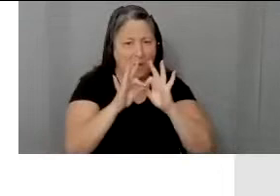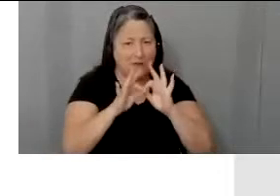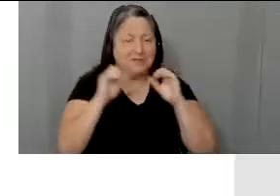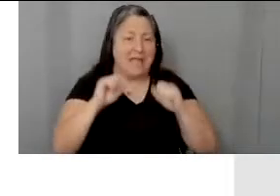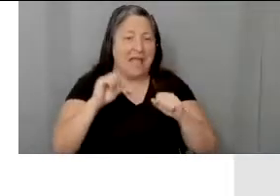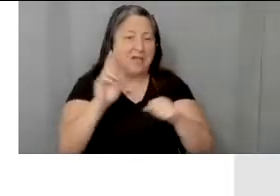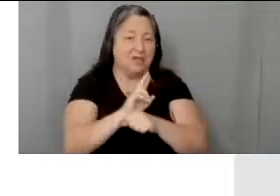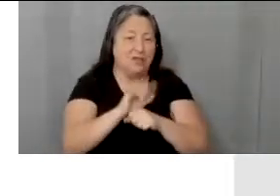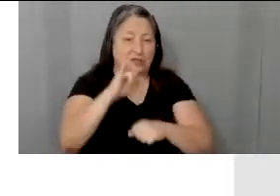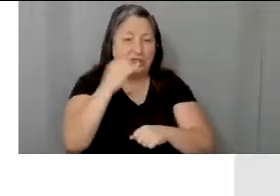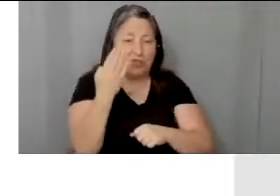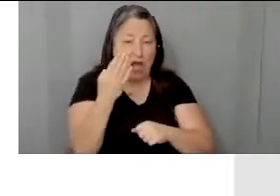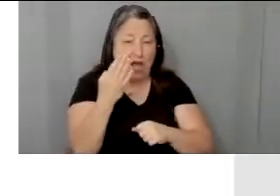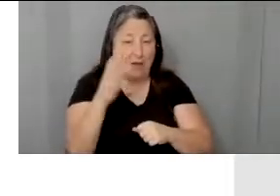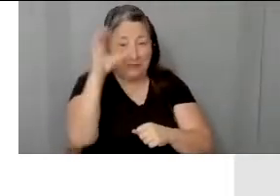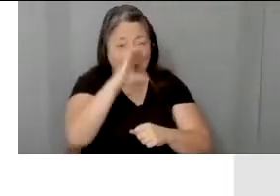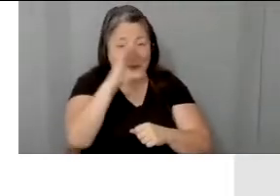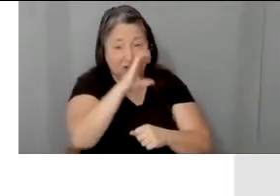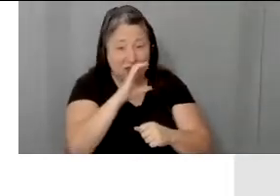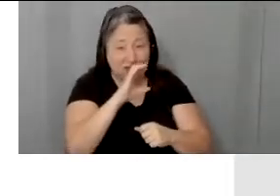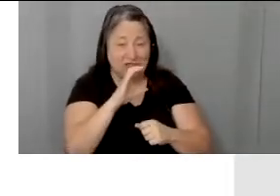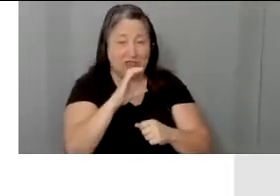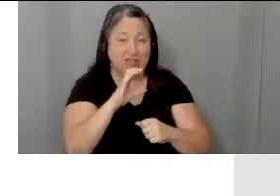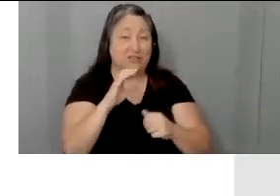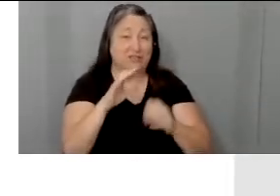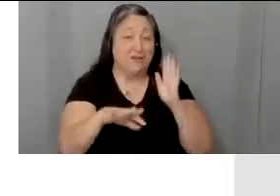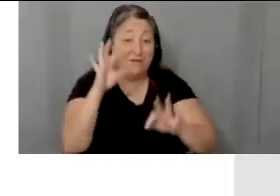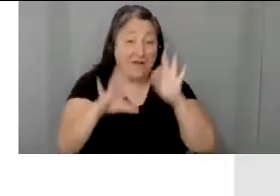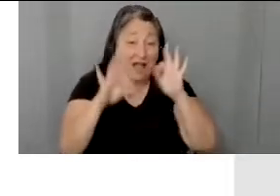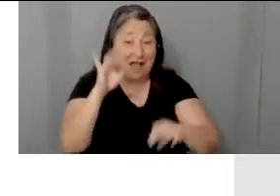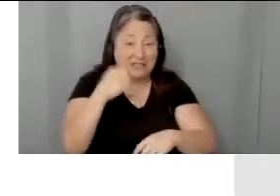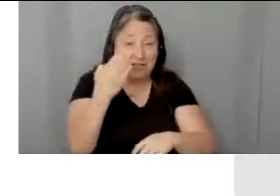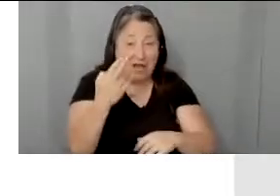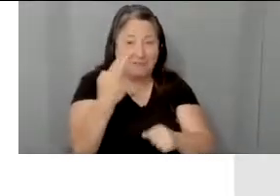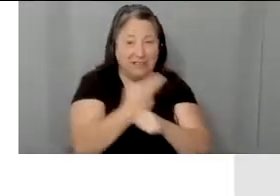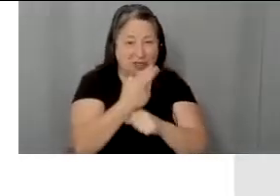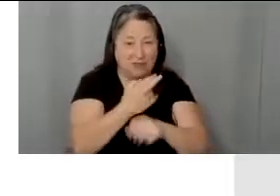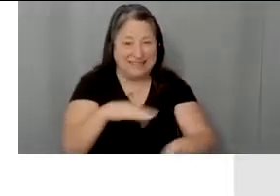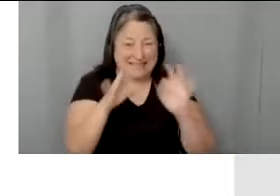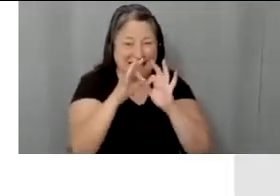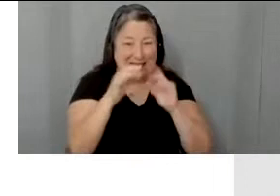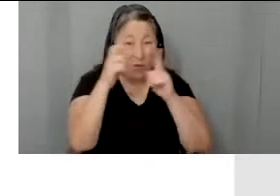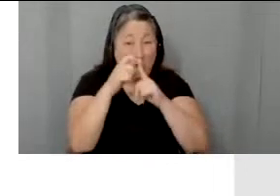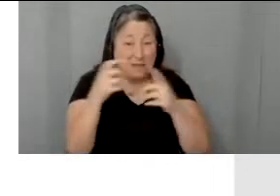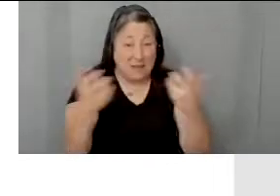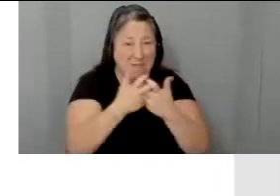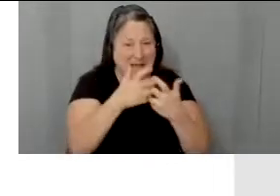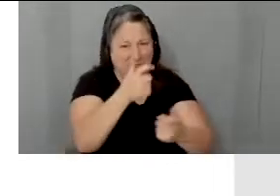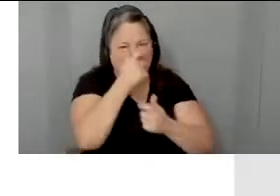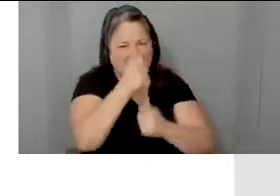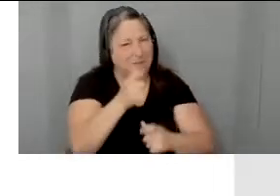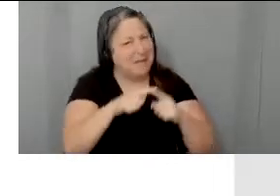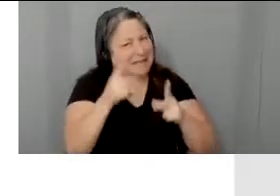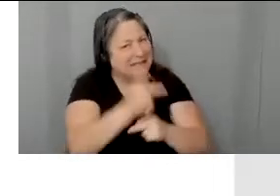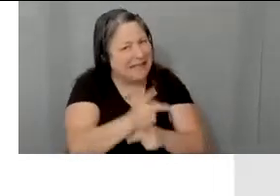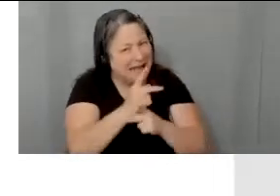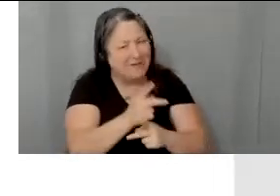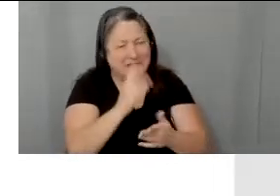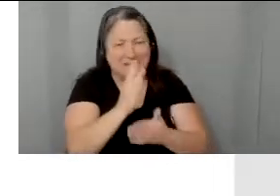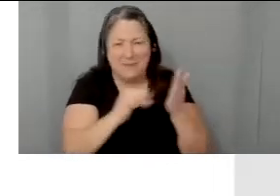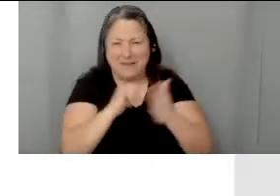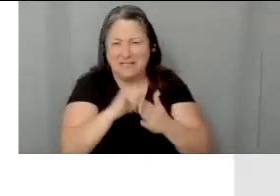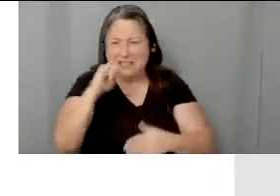search engines to find jobs and use keywords that match your interest, but be careful because some of these job search